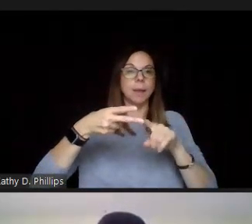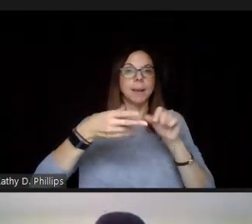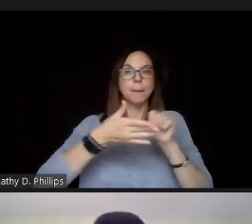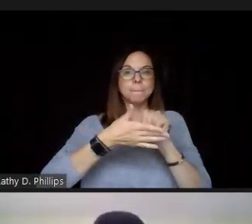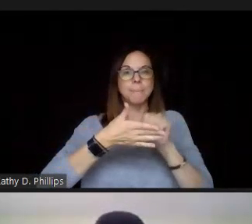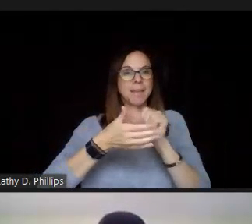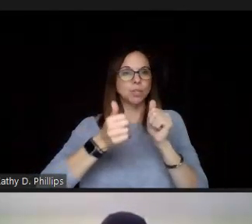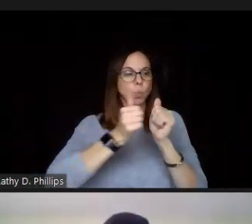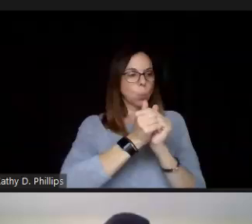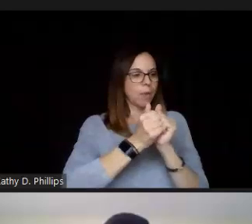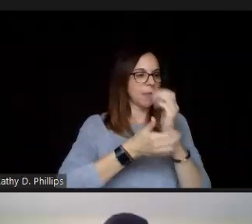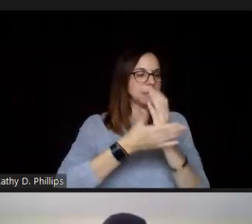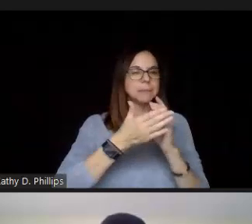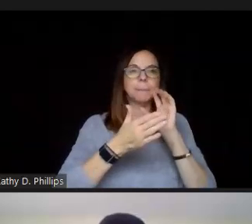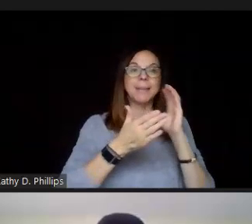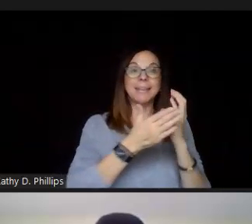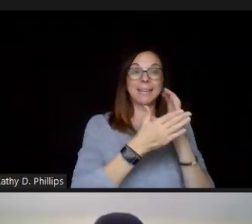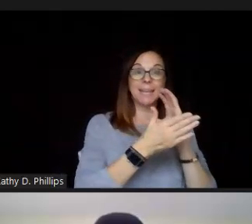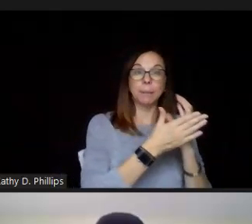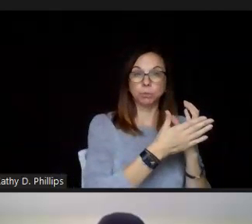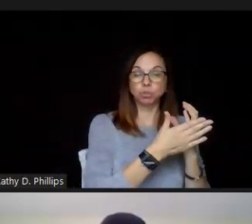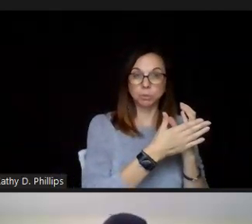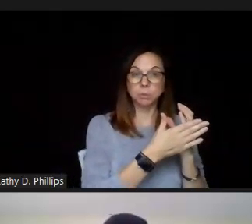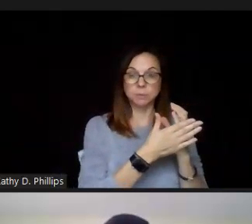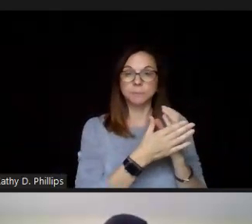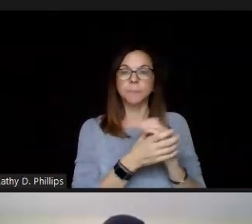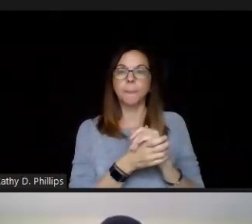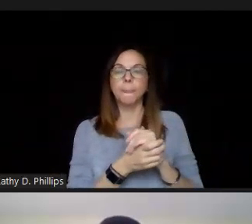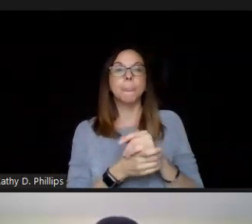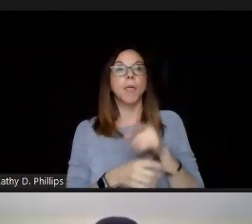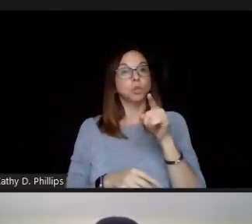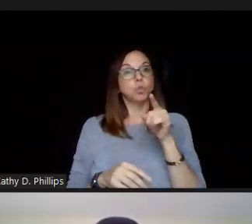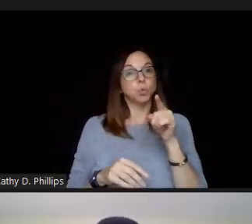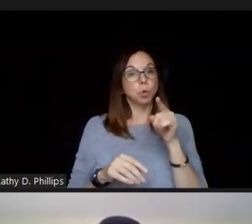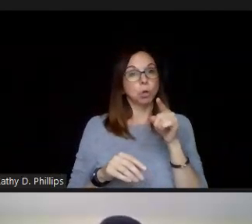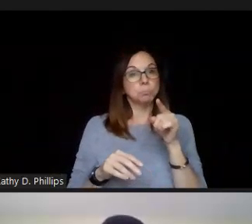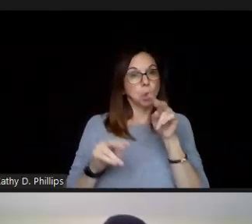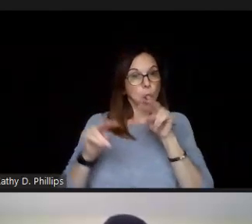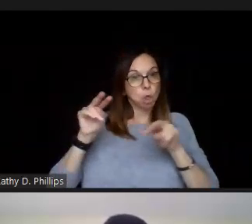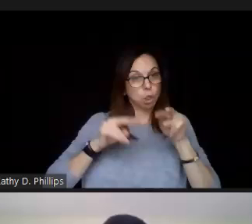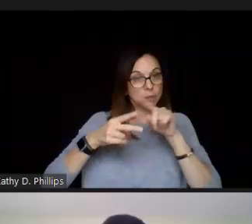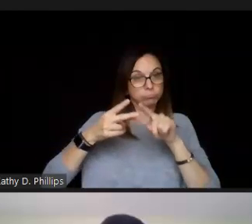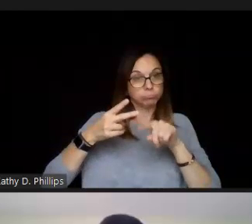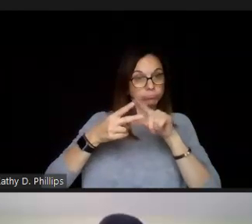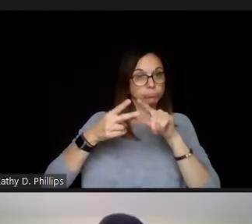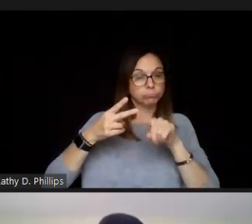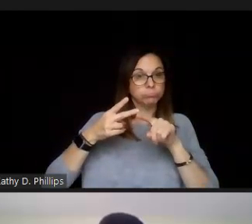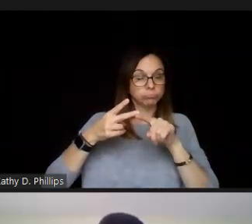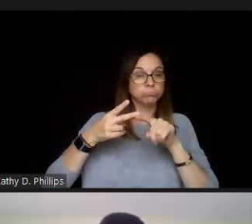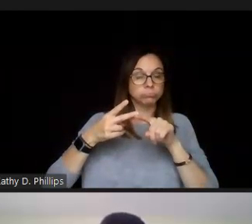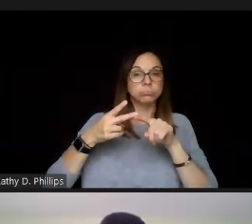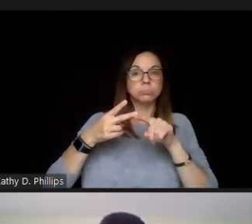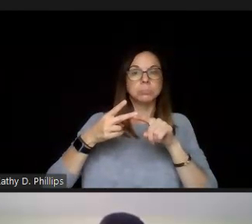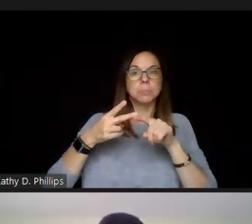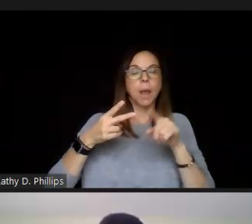page with some images on it, some sources. And as you're looking through those